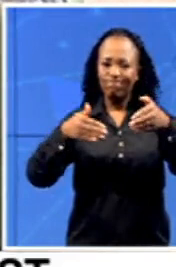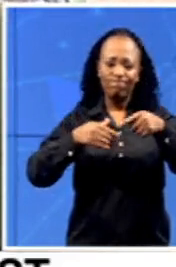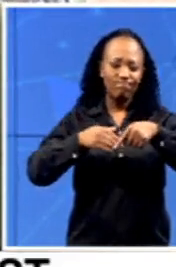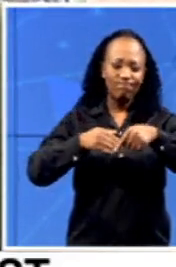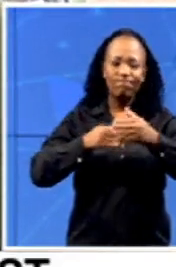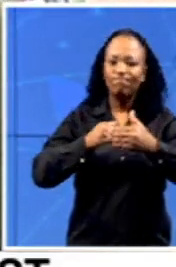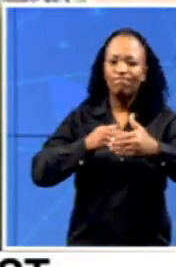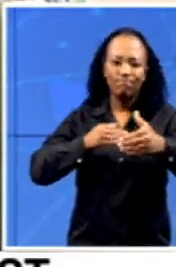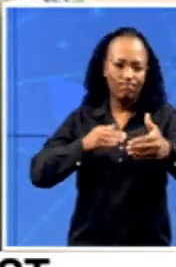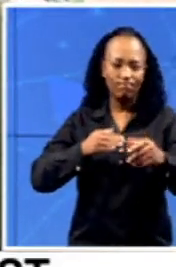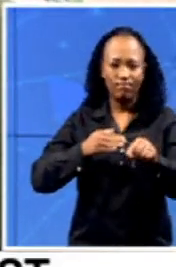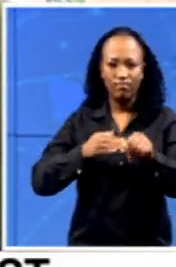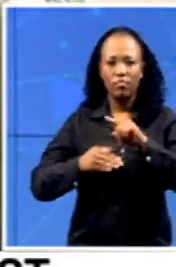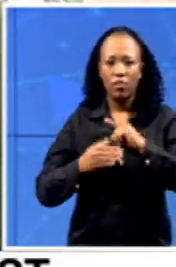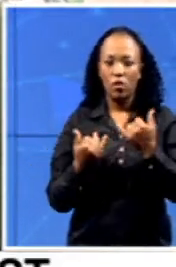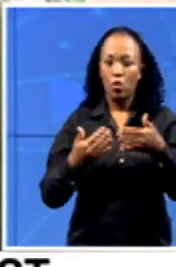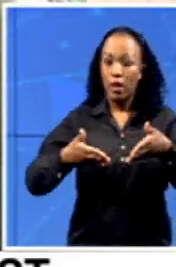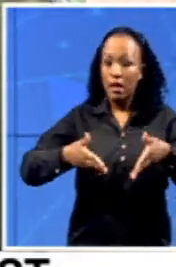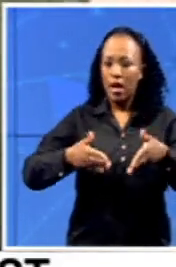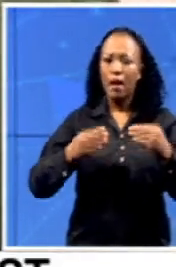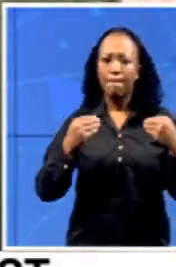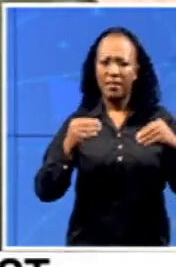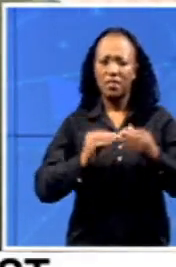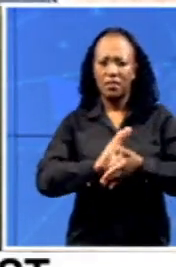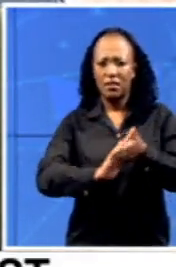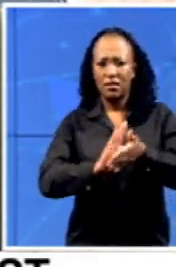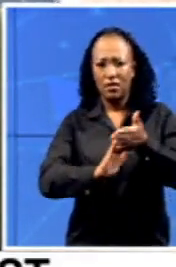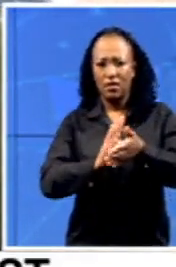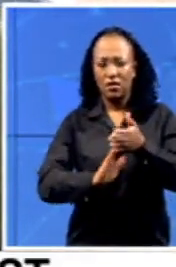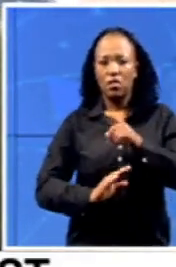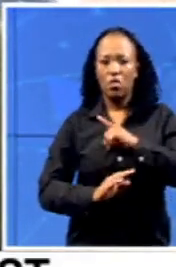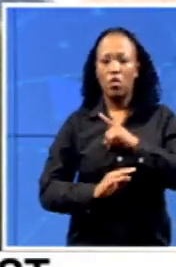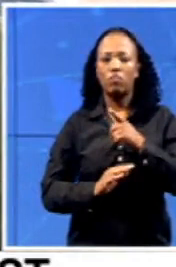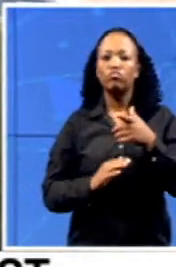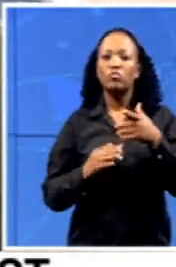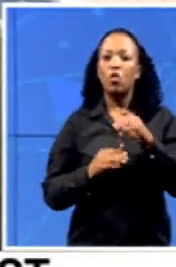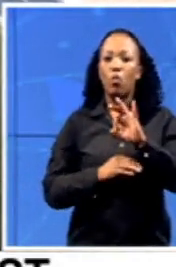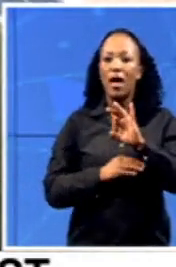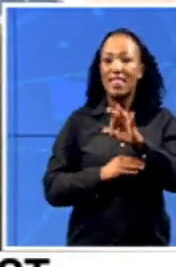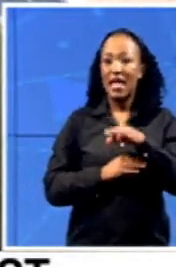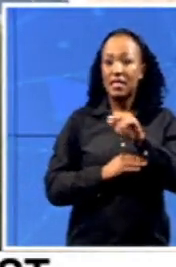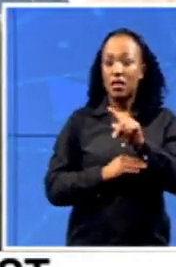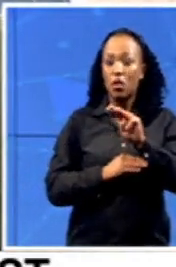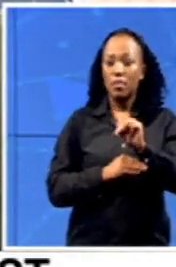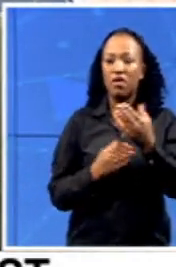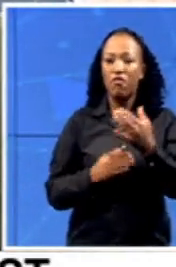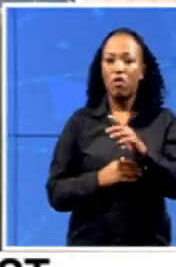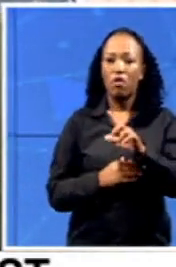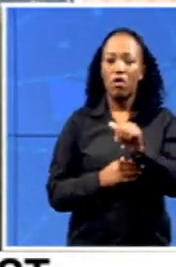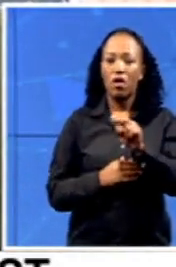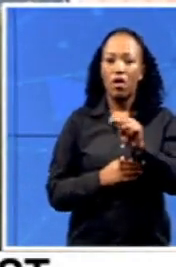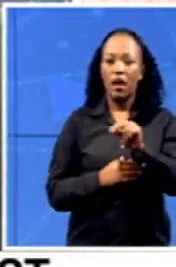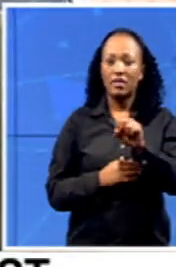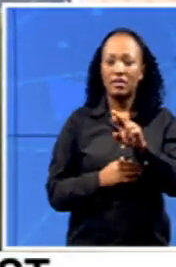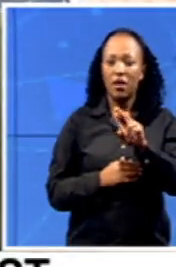of us. And we're here to do some proper business. The Lion Safari Park is situated 13 kilometers from Lanseria Airport. So we're